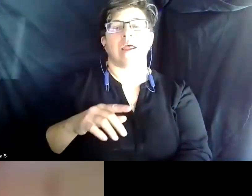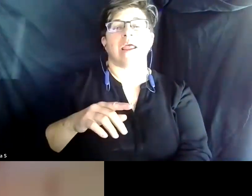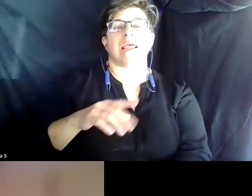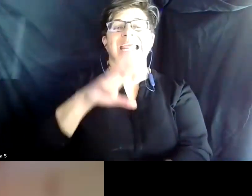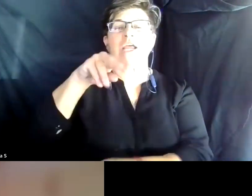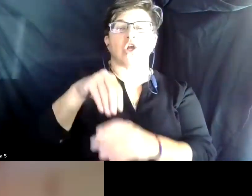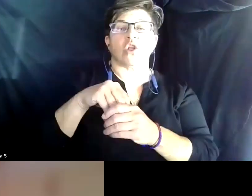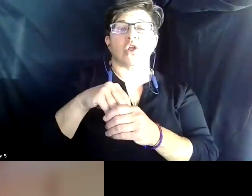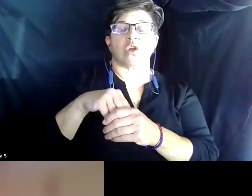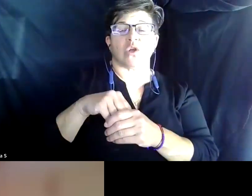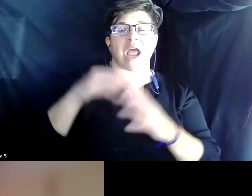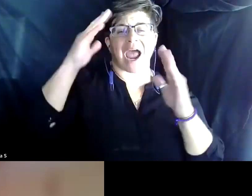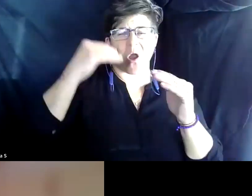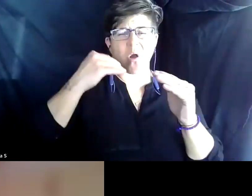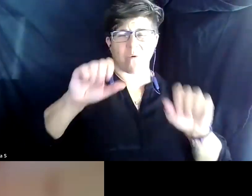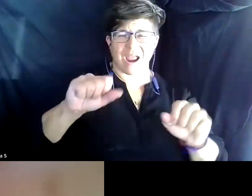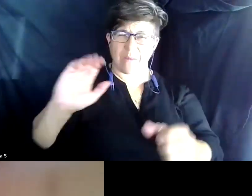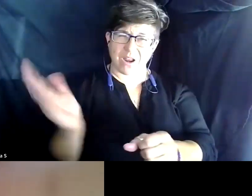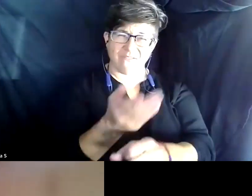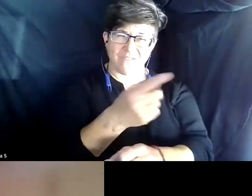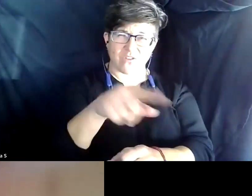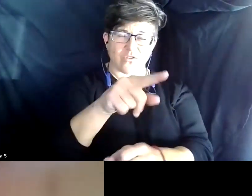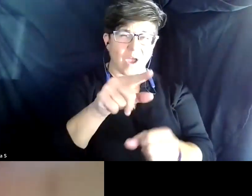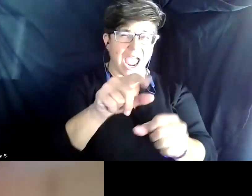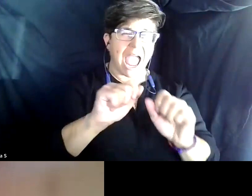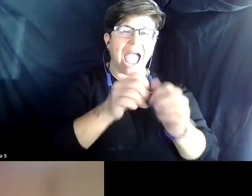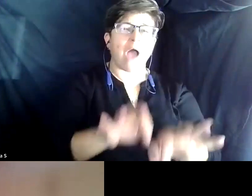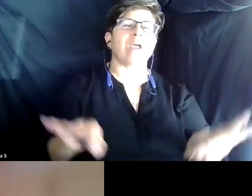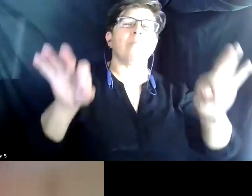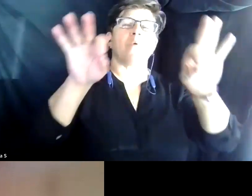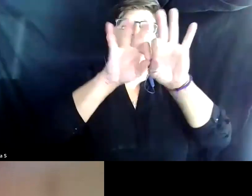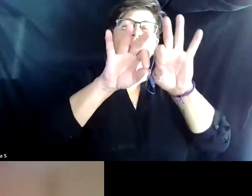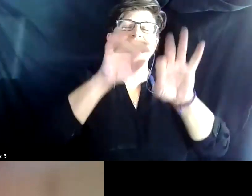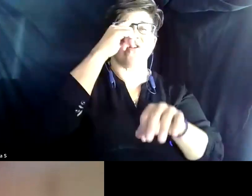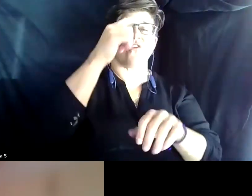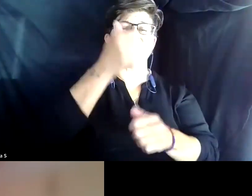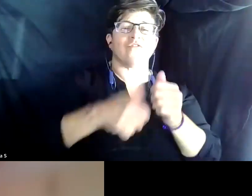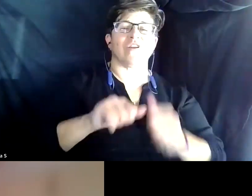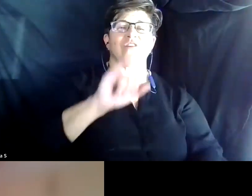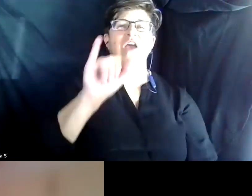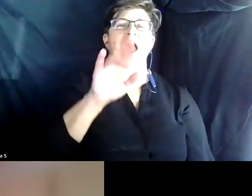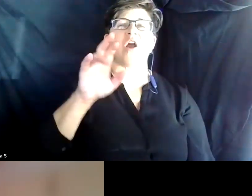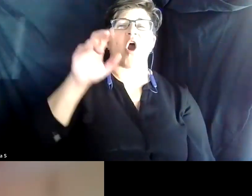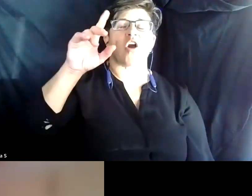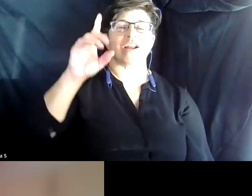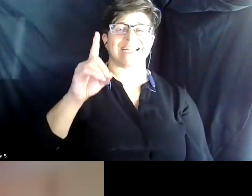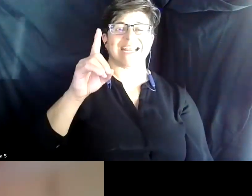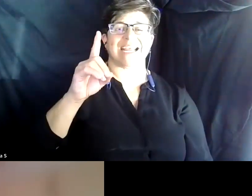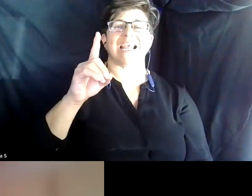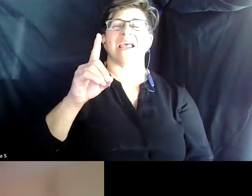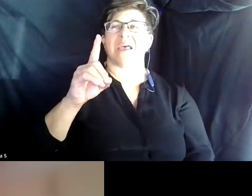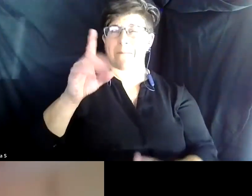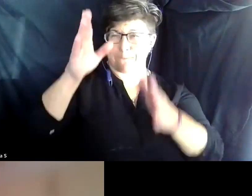I hope we were able to convince you how important it is for each IRD affected individual to be